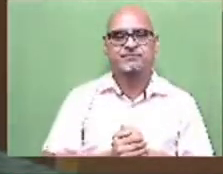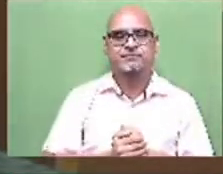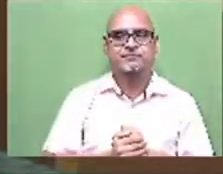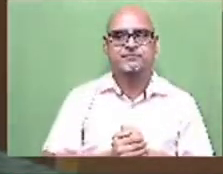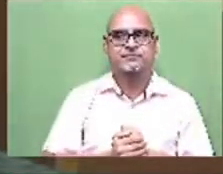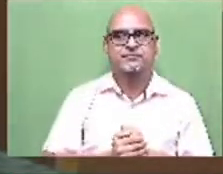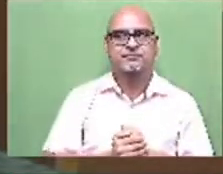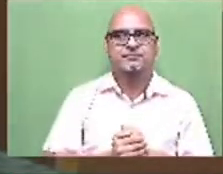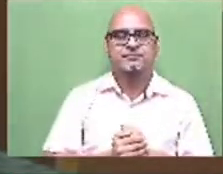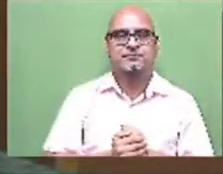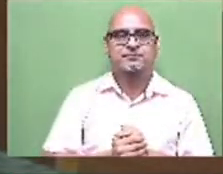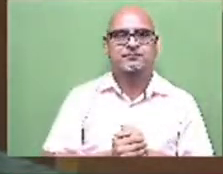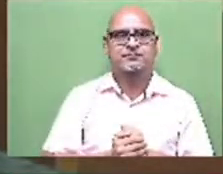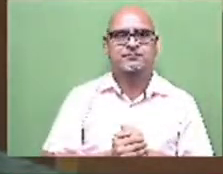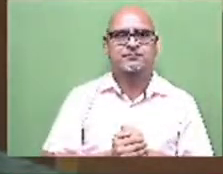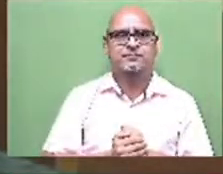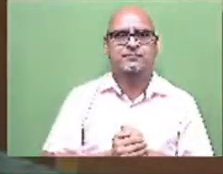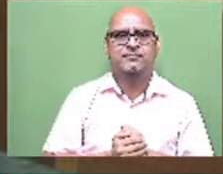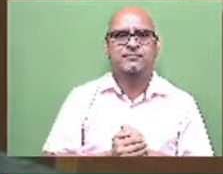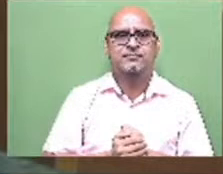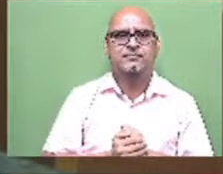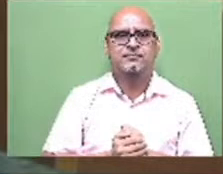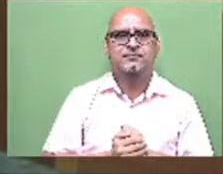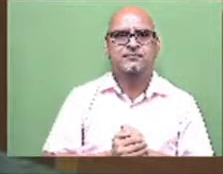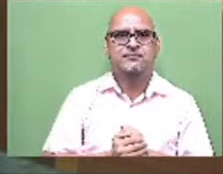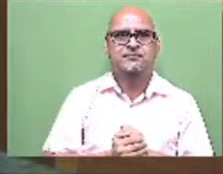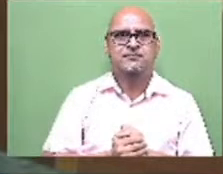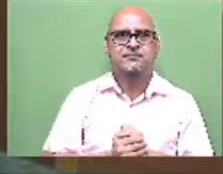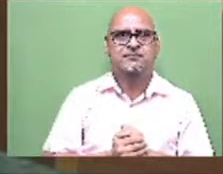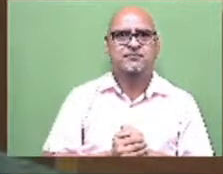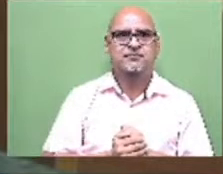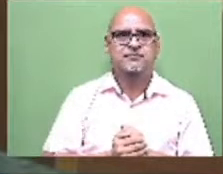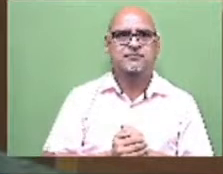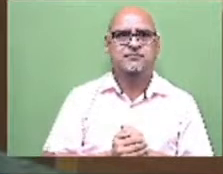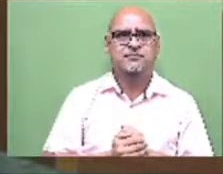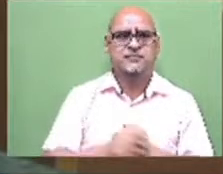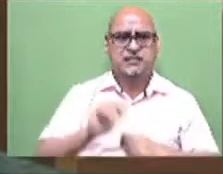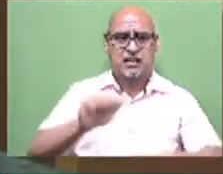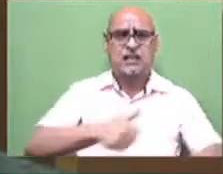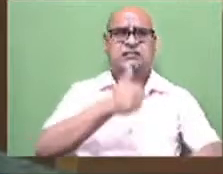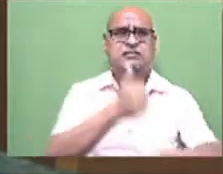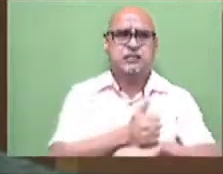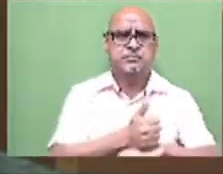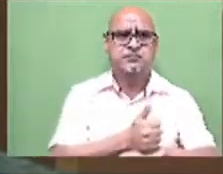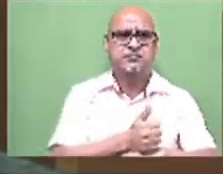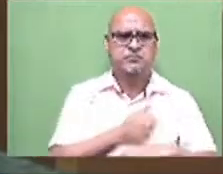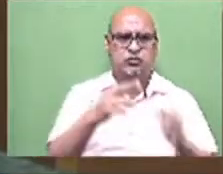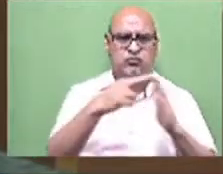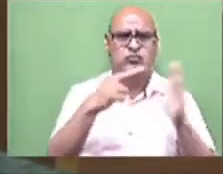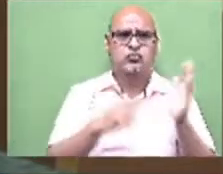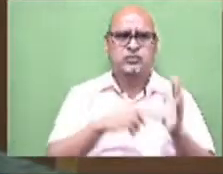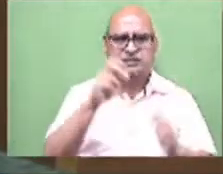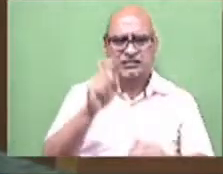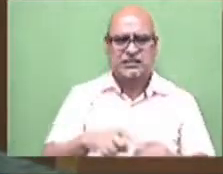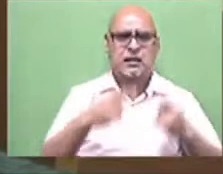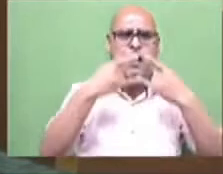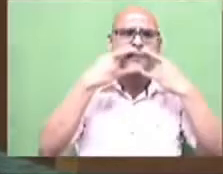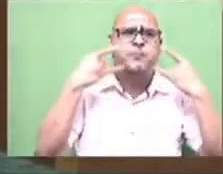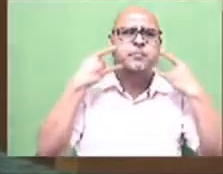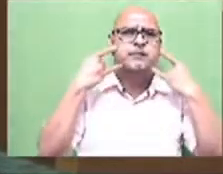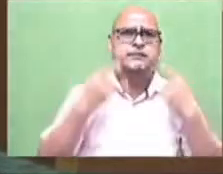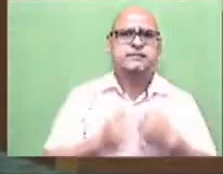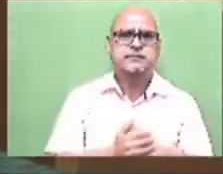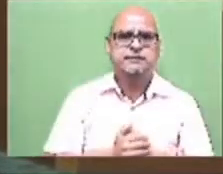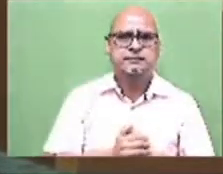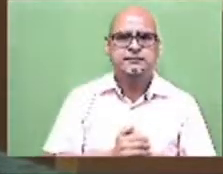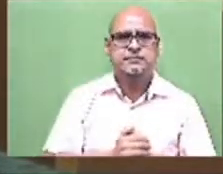implemented by regulation the mandatory wearing of masks, and she encountered a situation where various threats